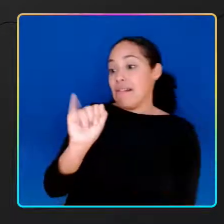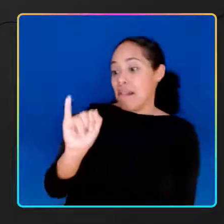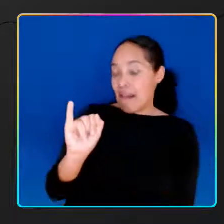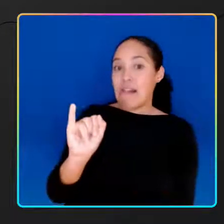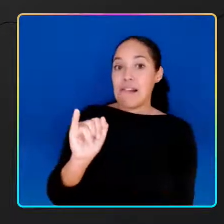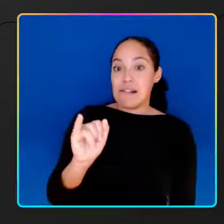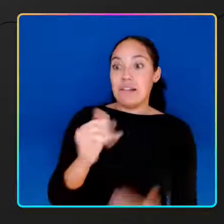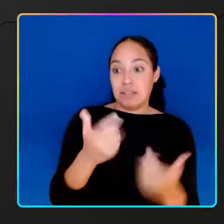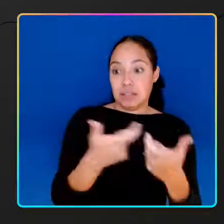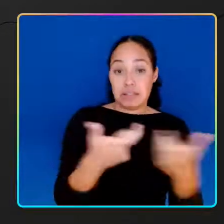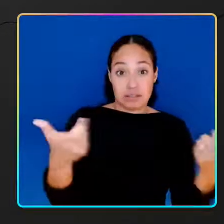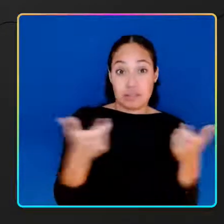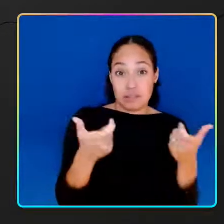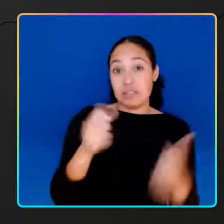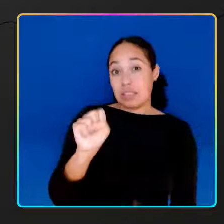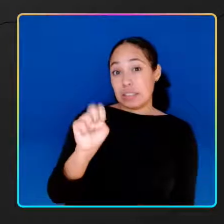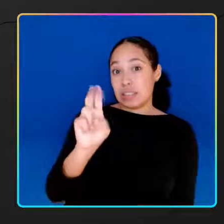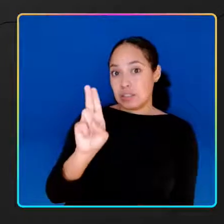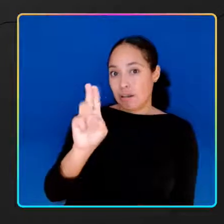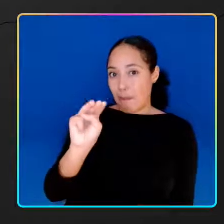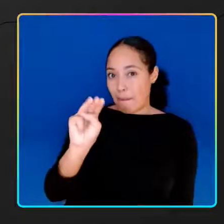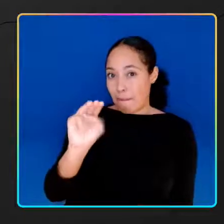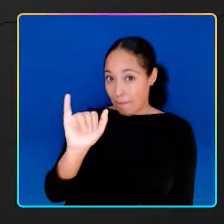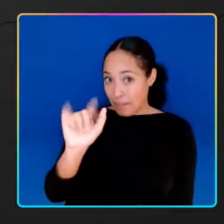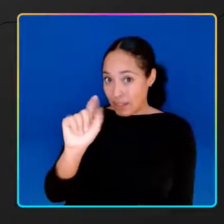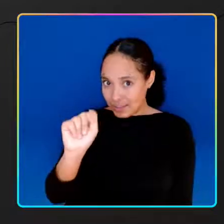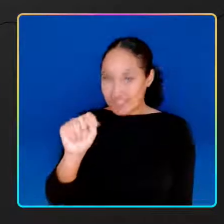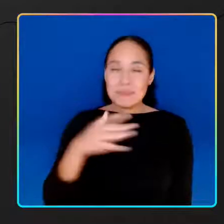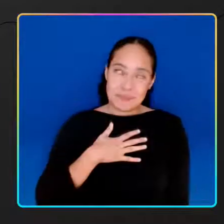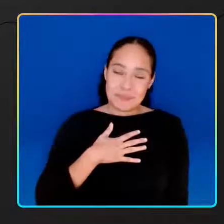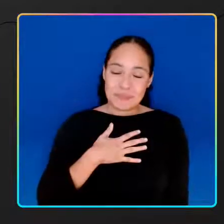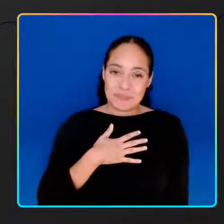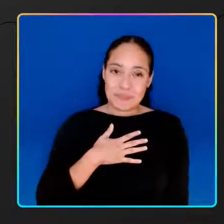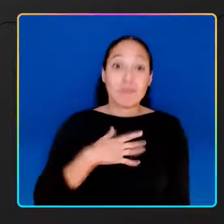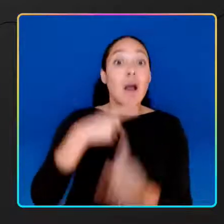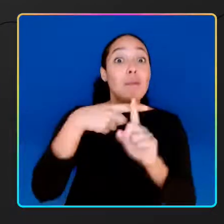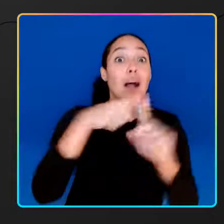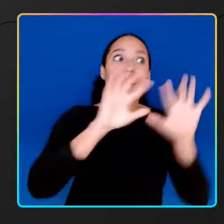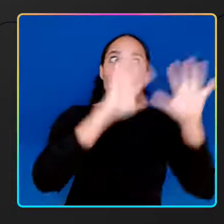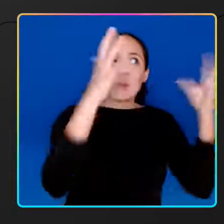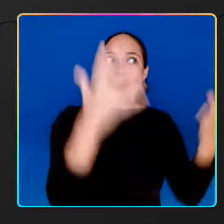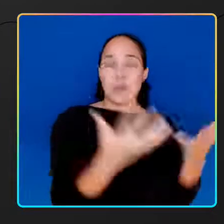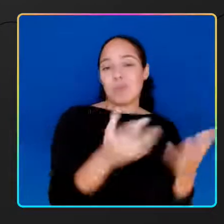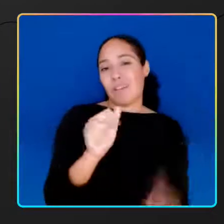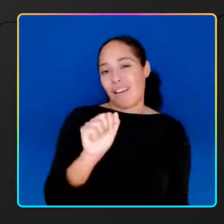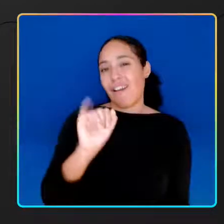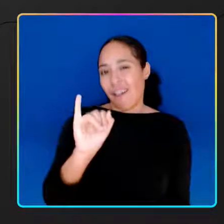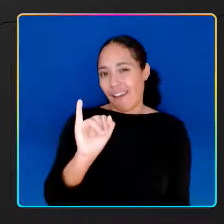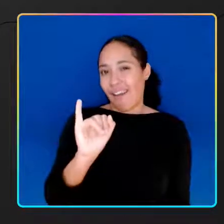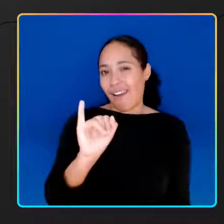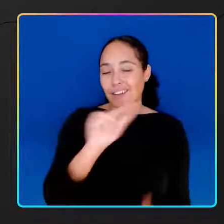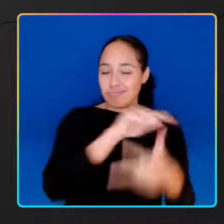Yes. and also our events always global AI is one of them because people from our community come.